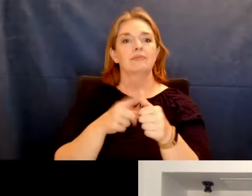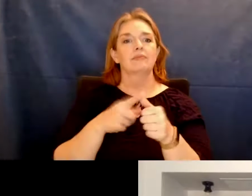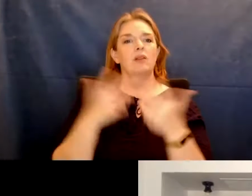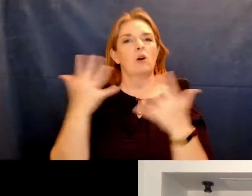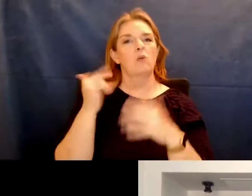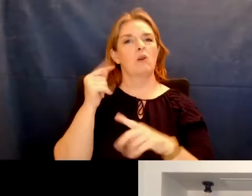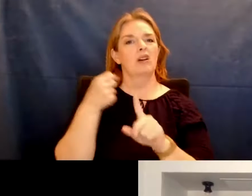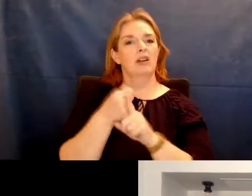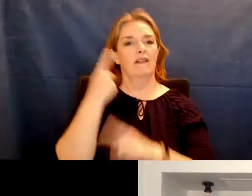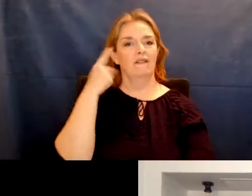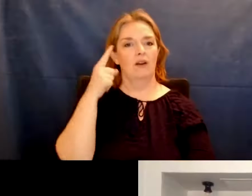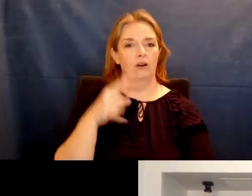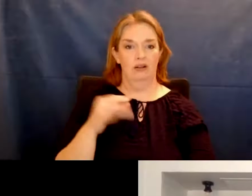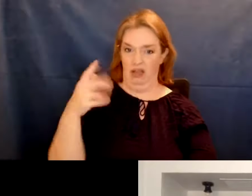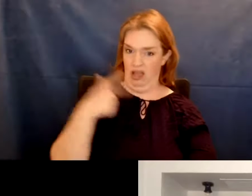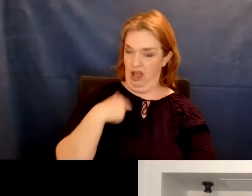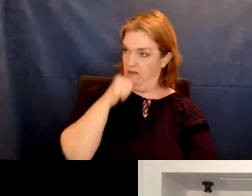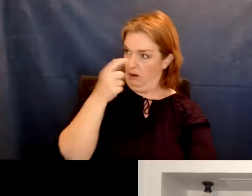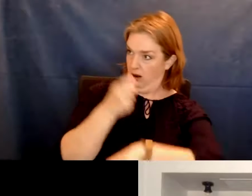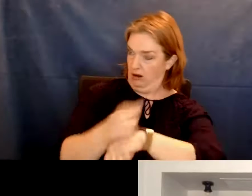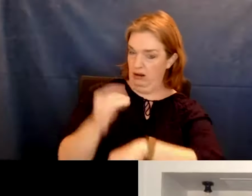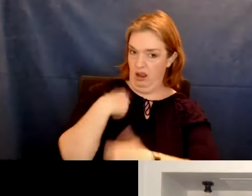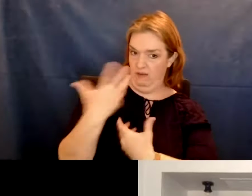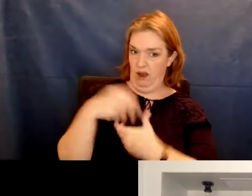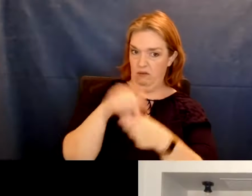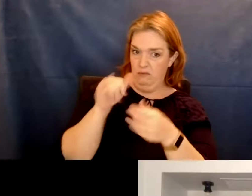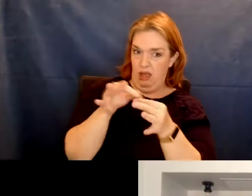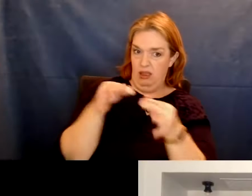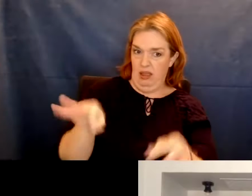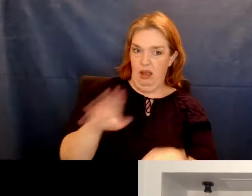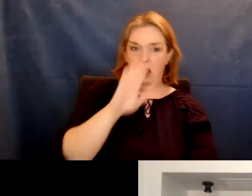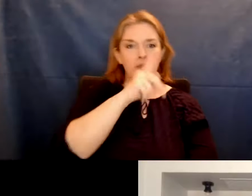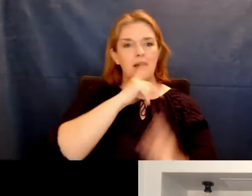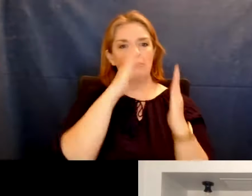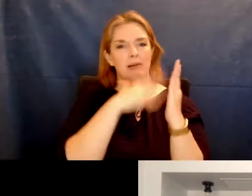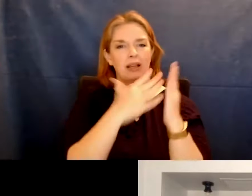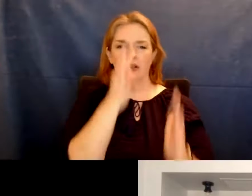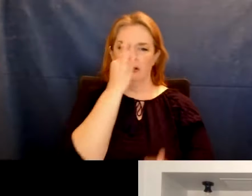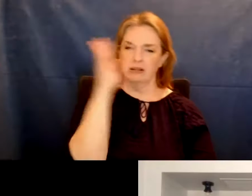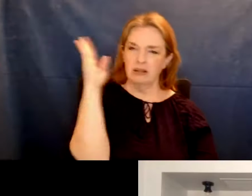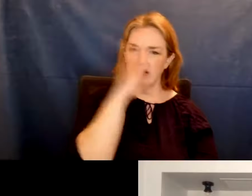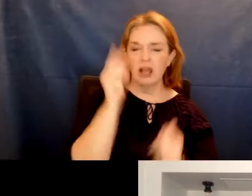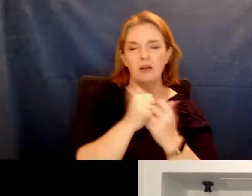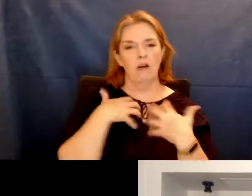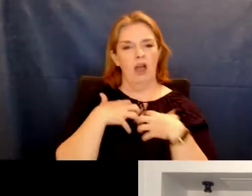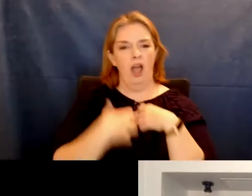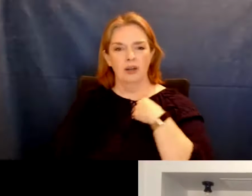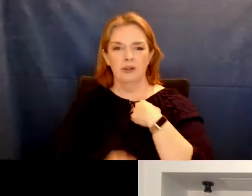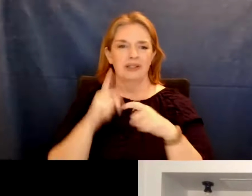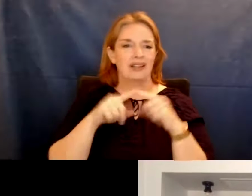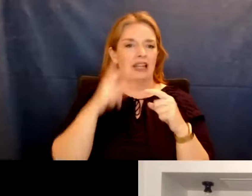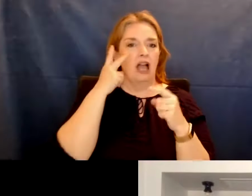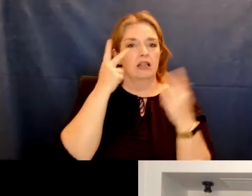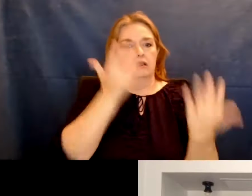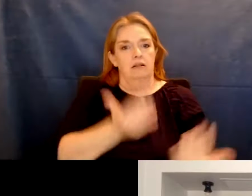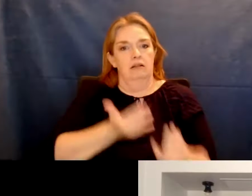Am I not tainted if I rank the language? Bank be painted, stank be faint with anguish. Can't see language be